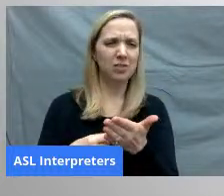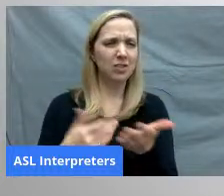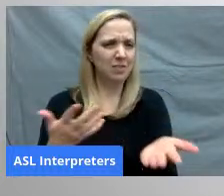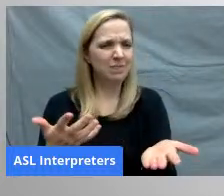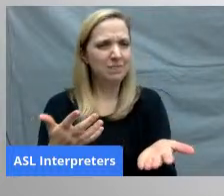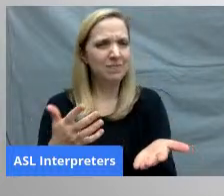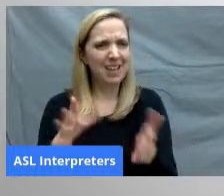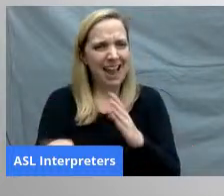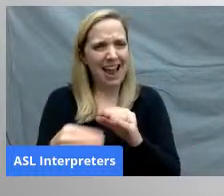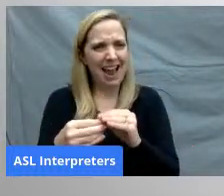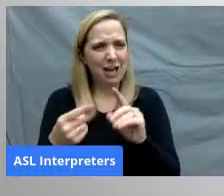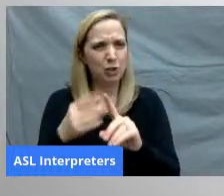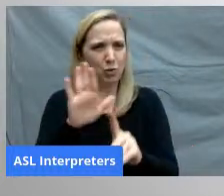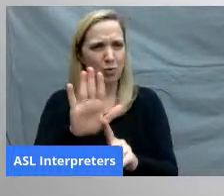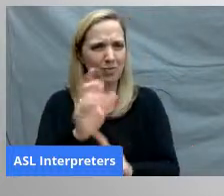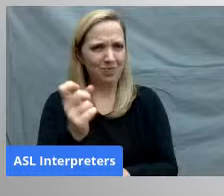point,